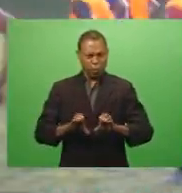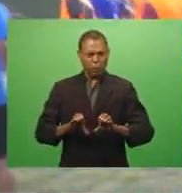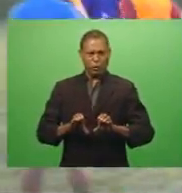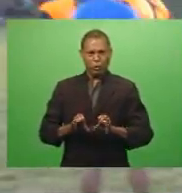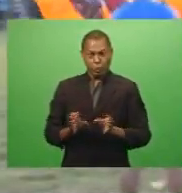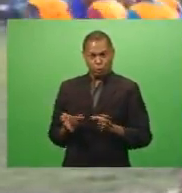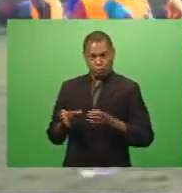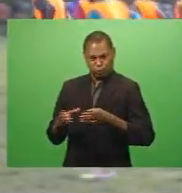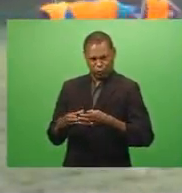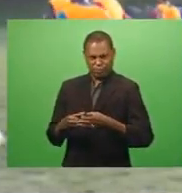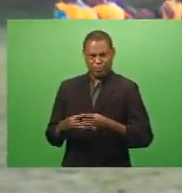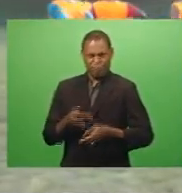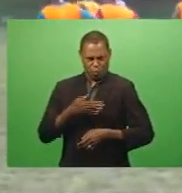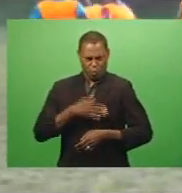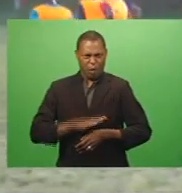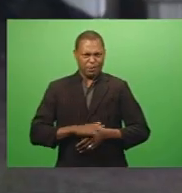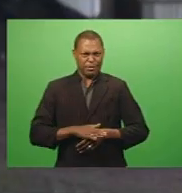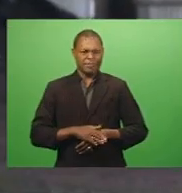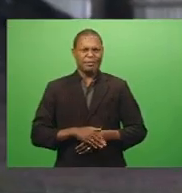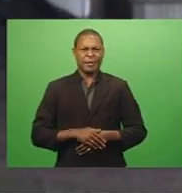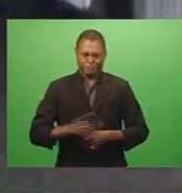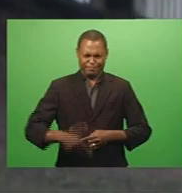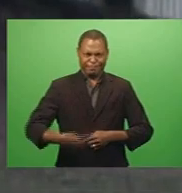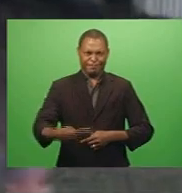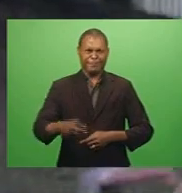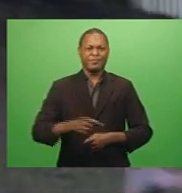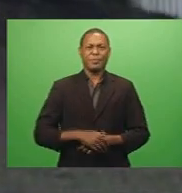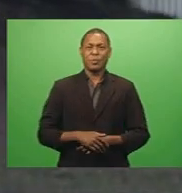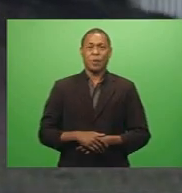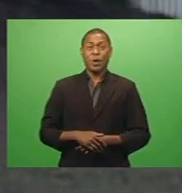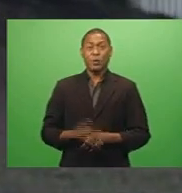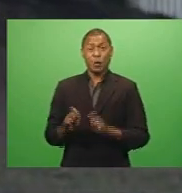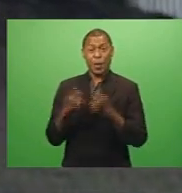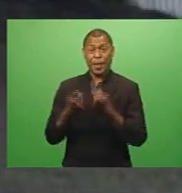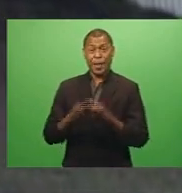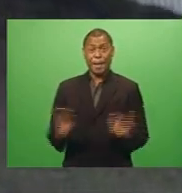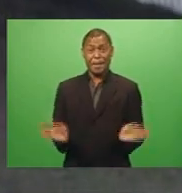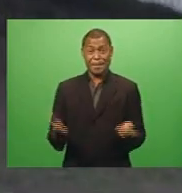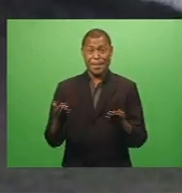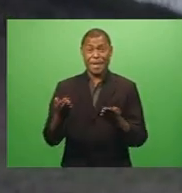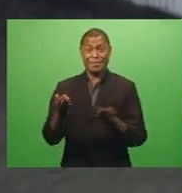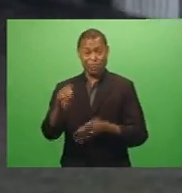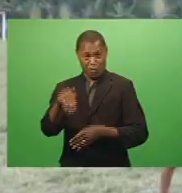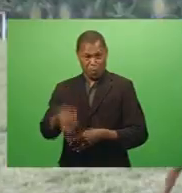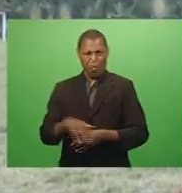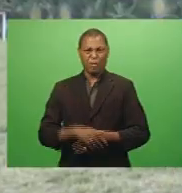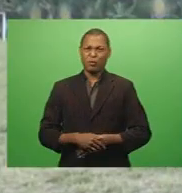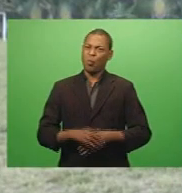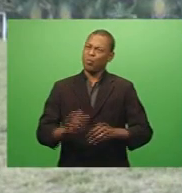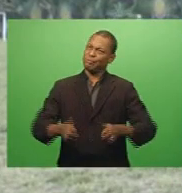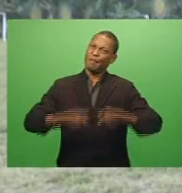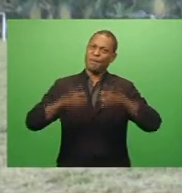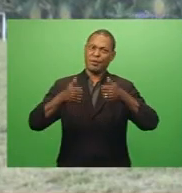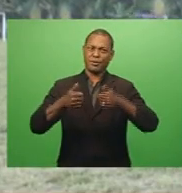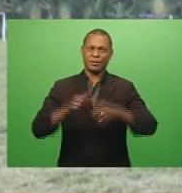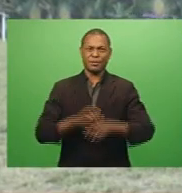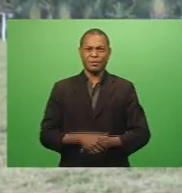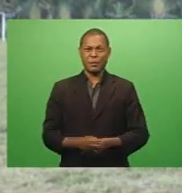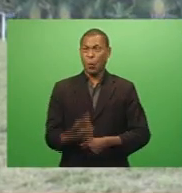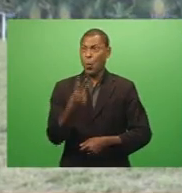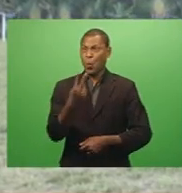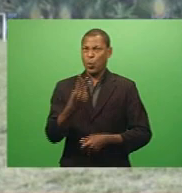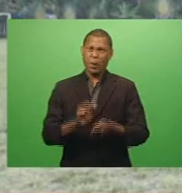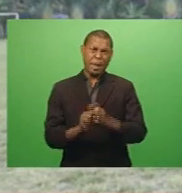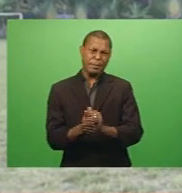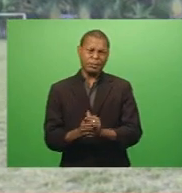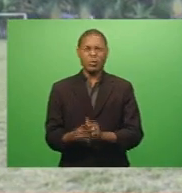consistent. With the side also playing at home, this may be an advantage. I think 2 games we have won, but